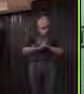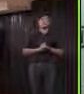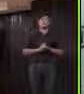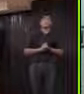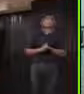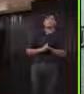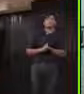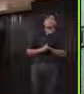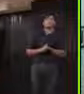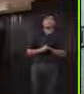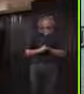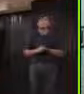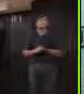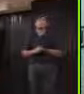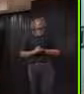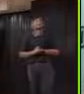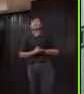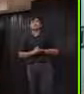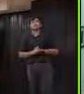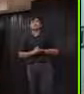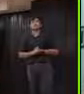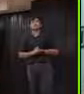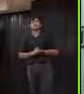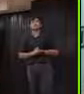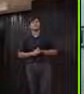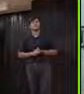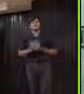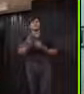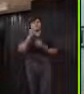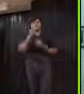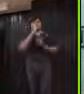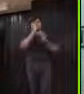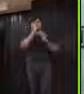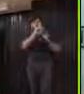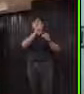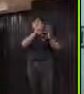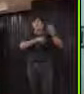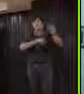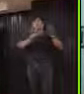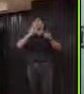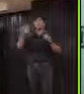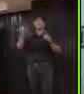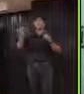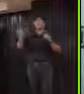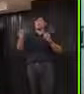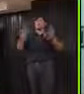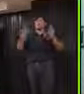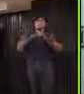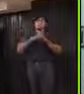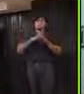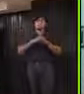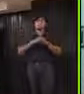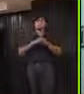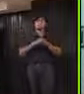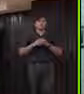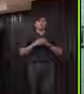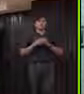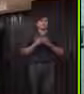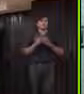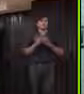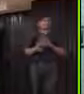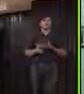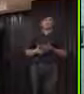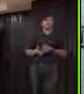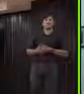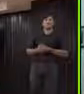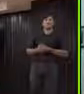here. One in front and one at the back. So if we get one mic up here, we'll quickly take yours as well. Yeah. Hi, my name is Arvind. I